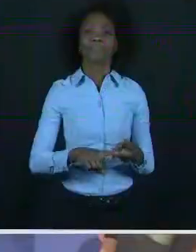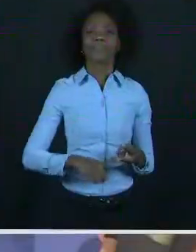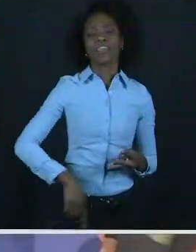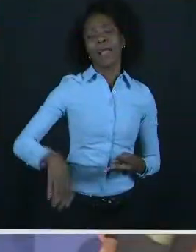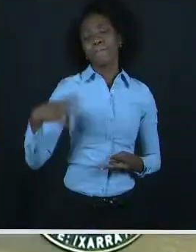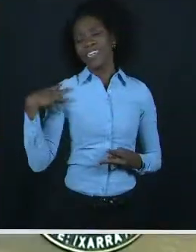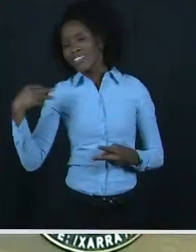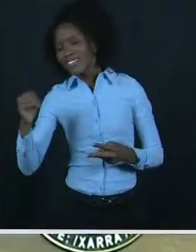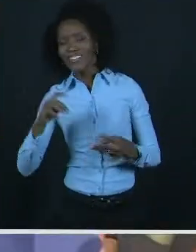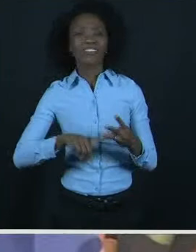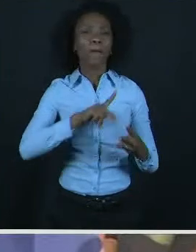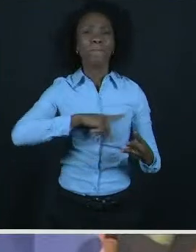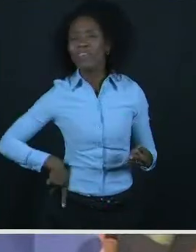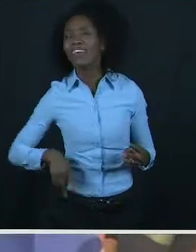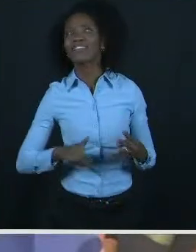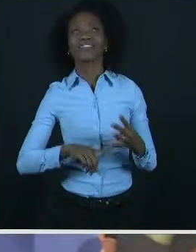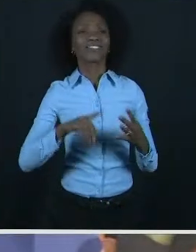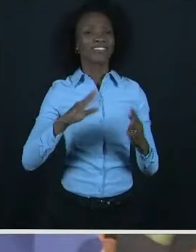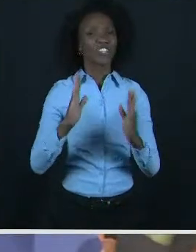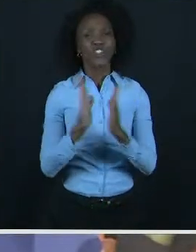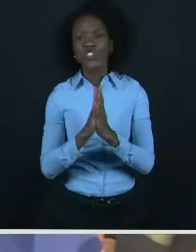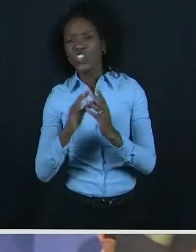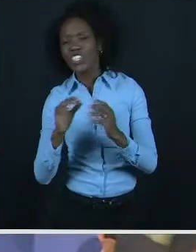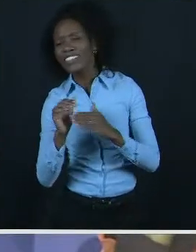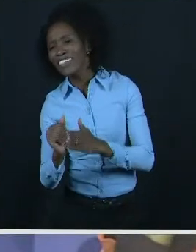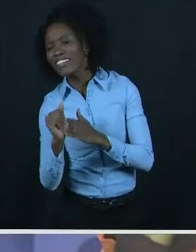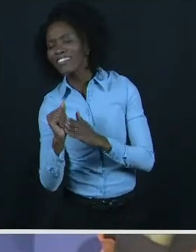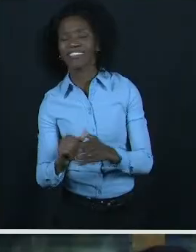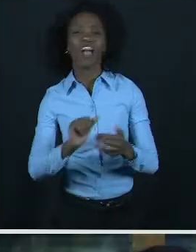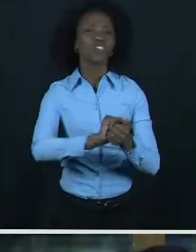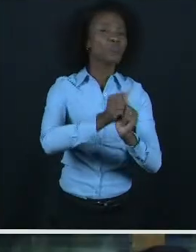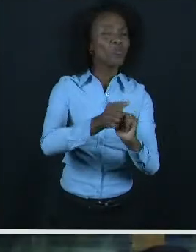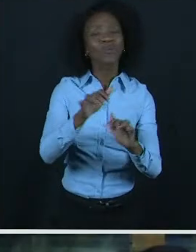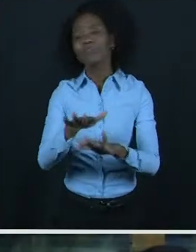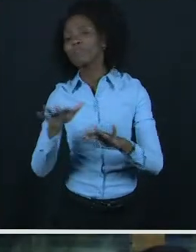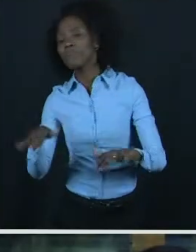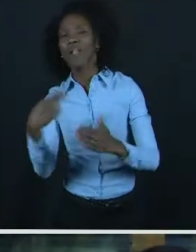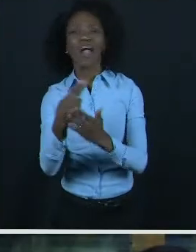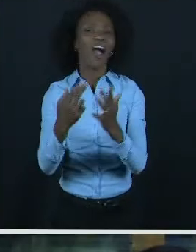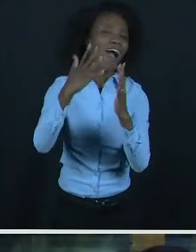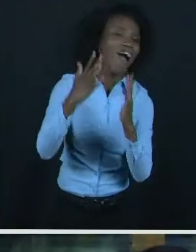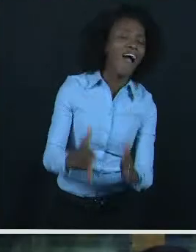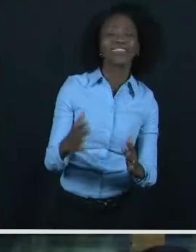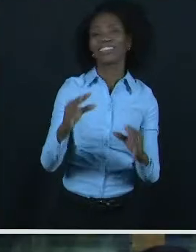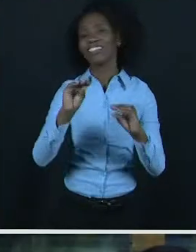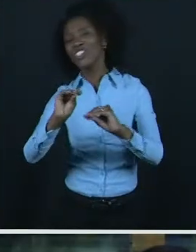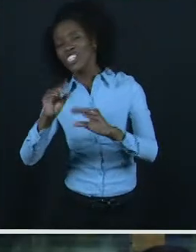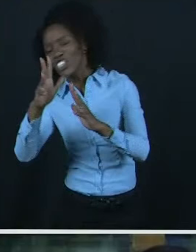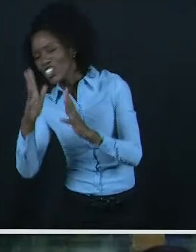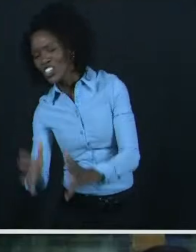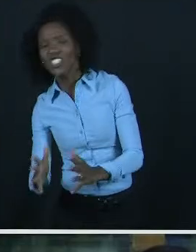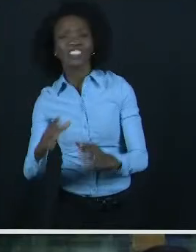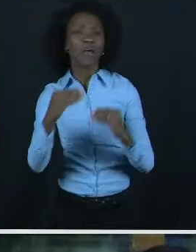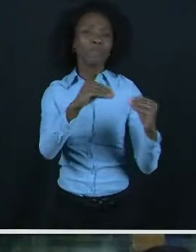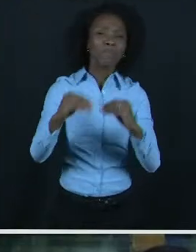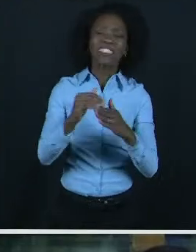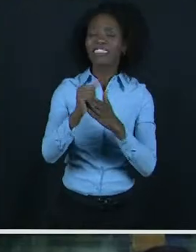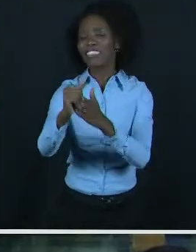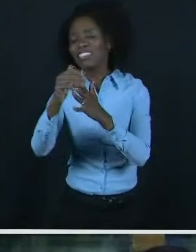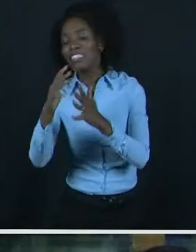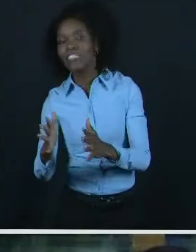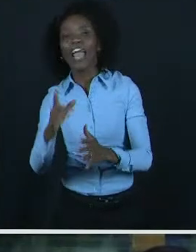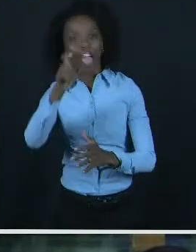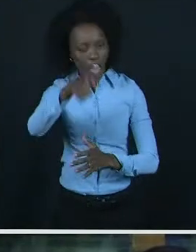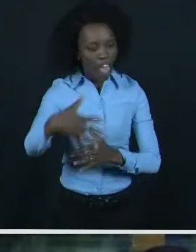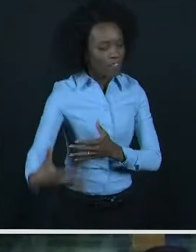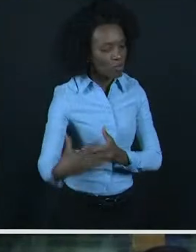premiers, religious leaders, sports people, artists, educators, business leaders, and many others participating